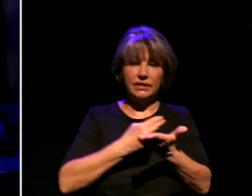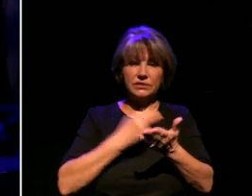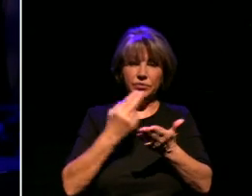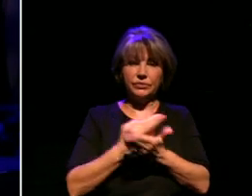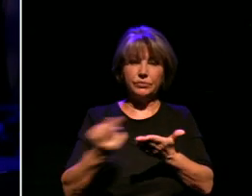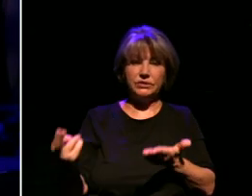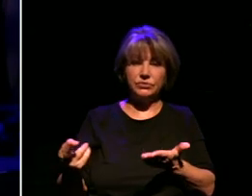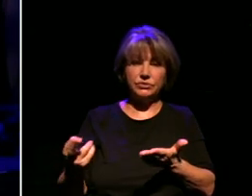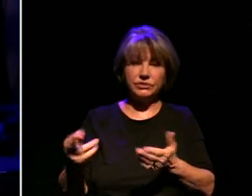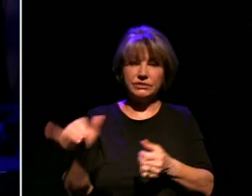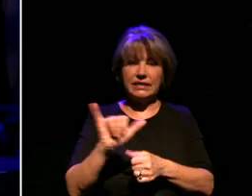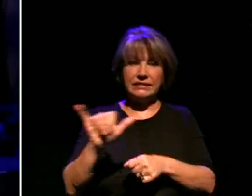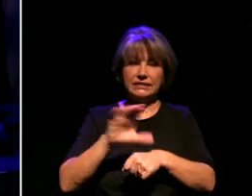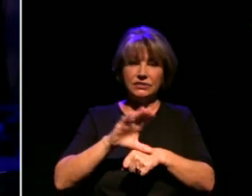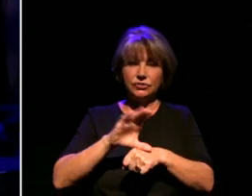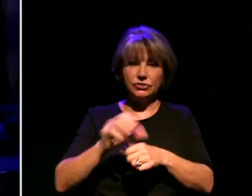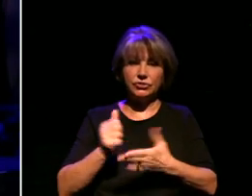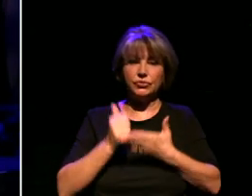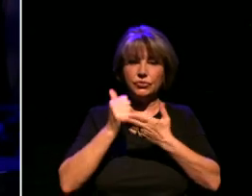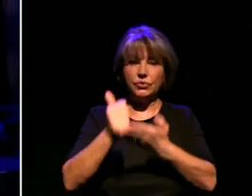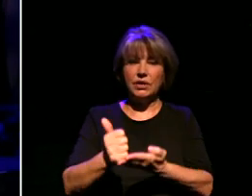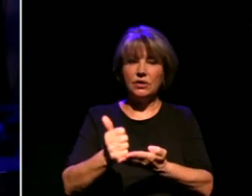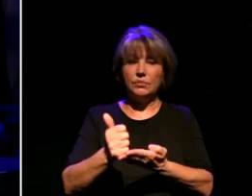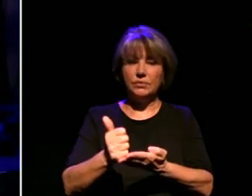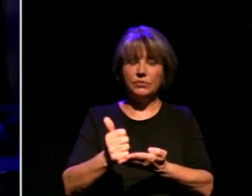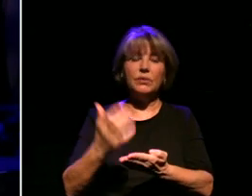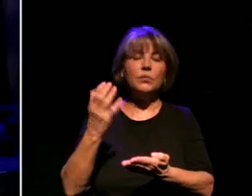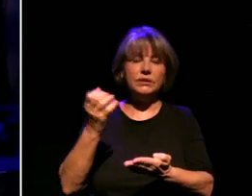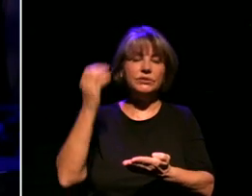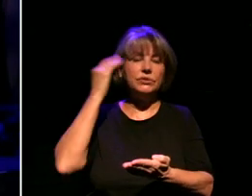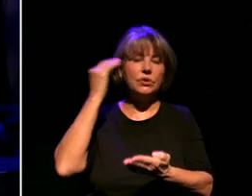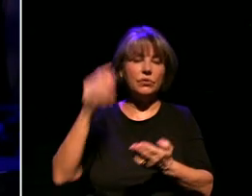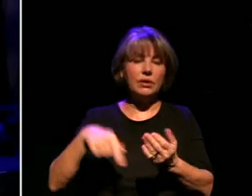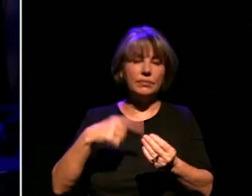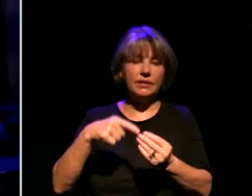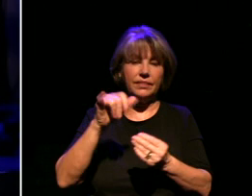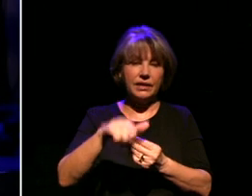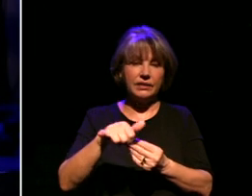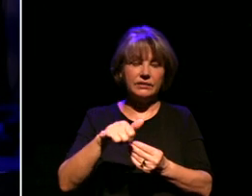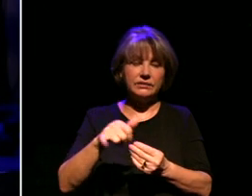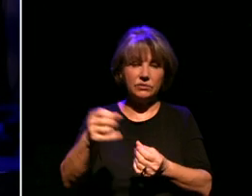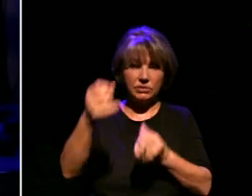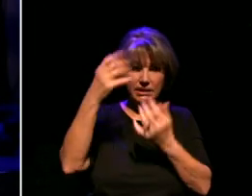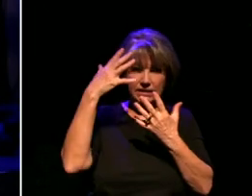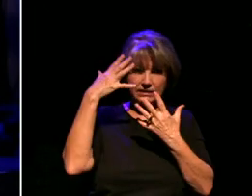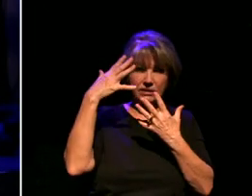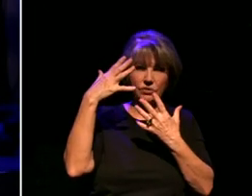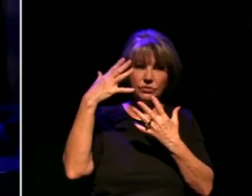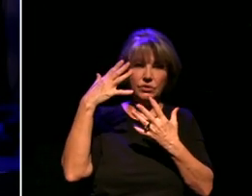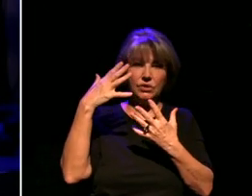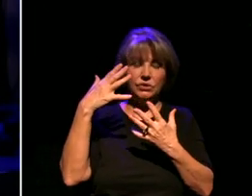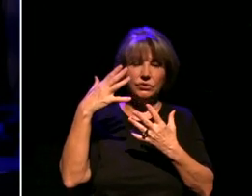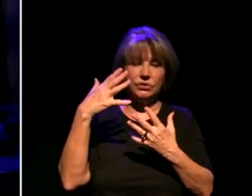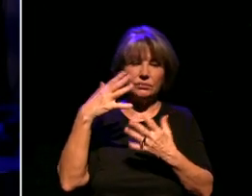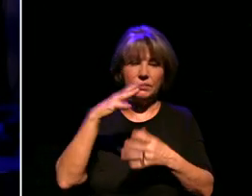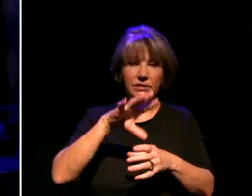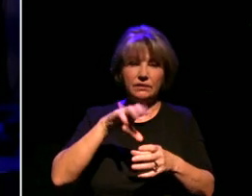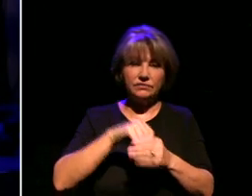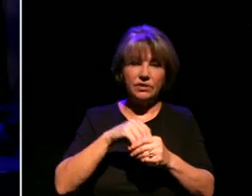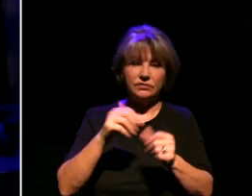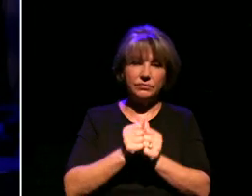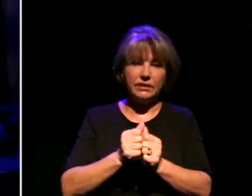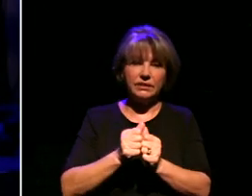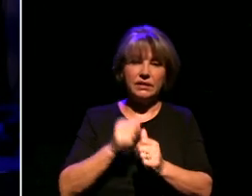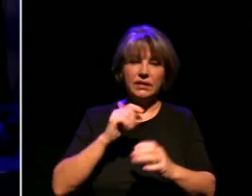to come alongside and help you. So we want to know about that. Let us know. You can get in on the chat or you can